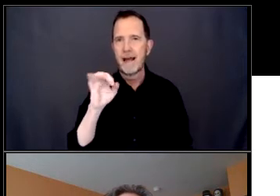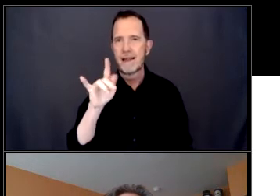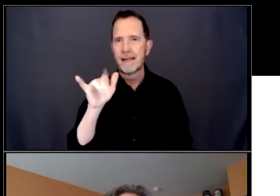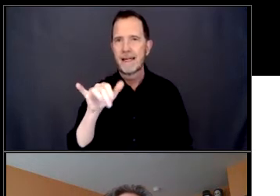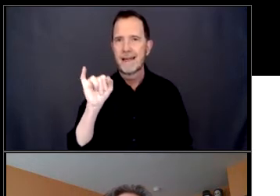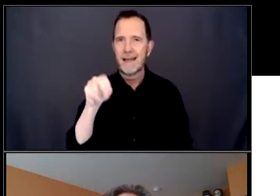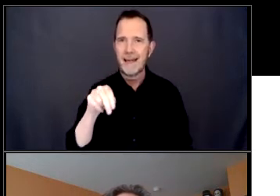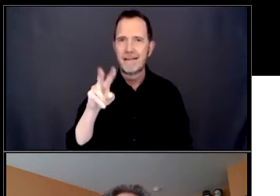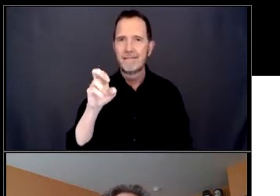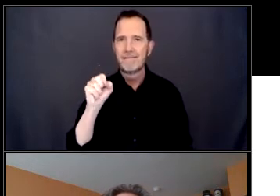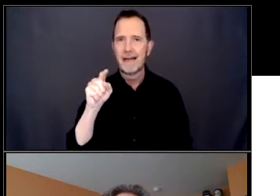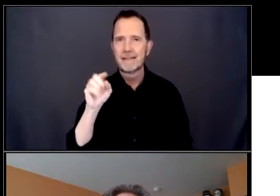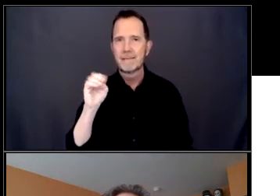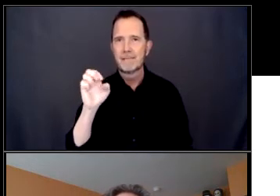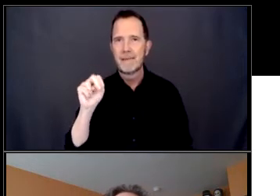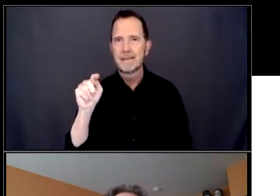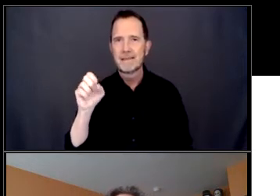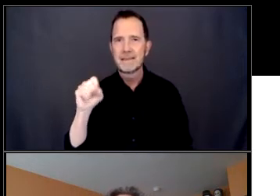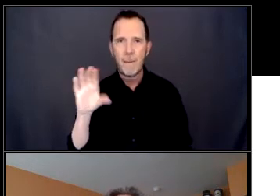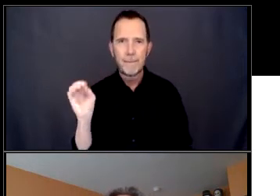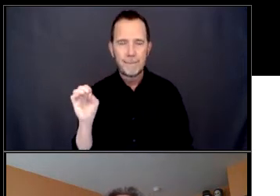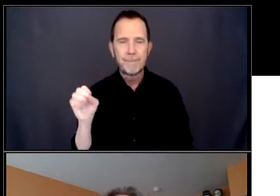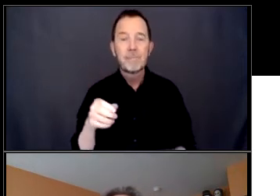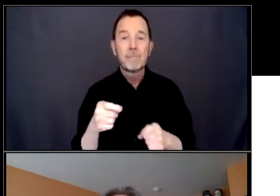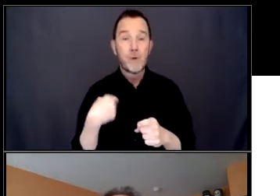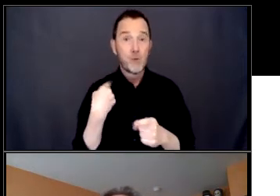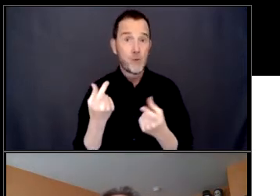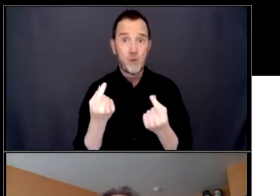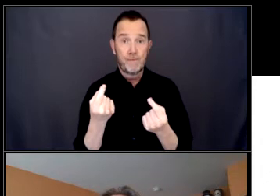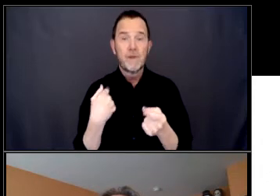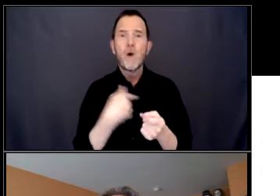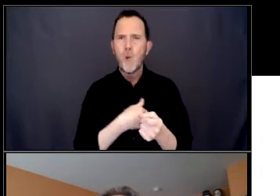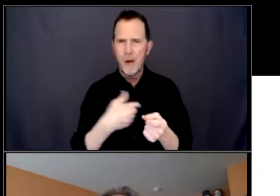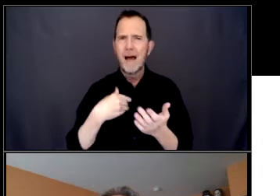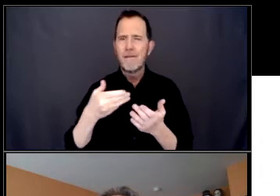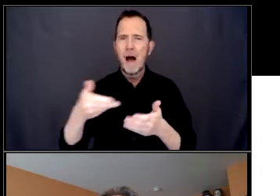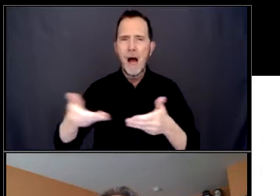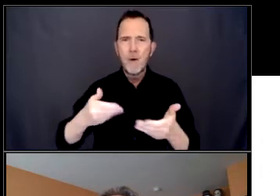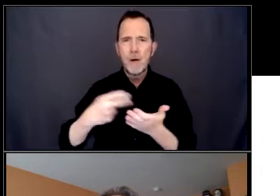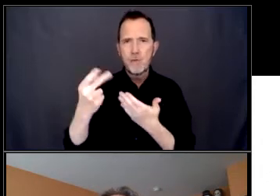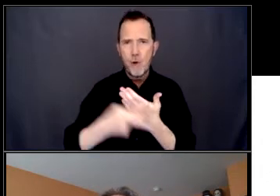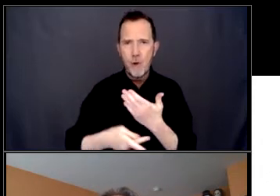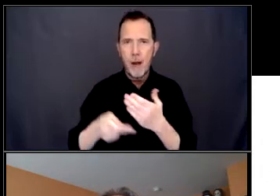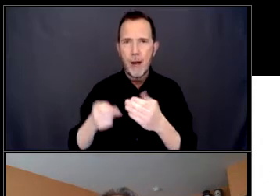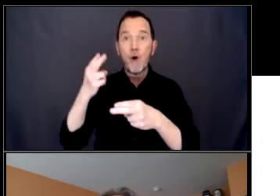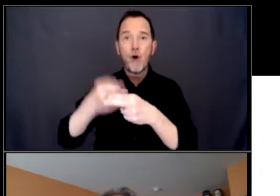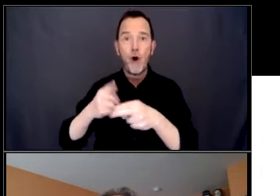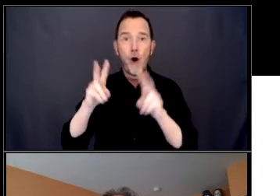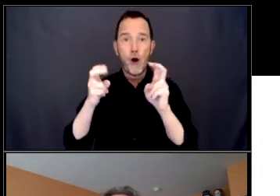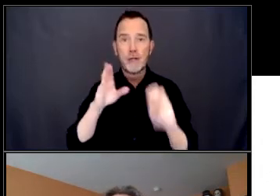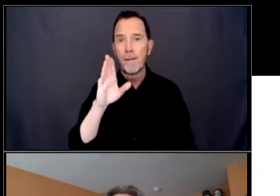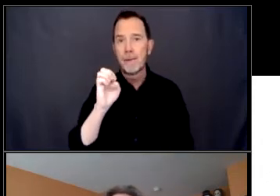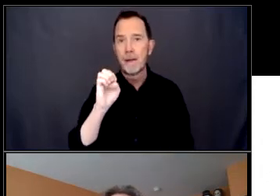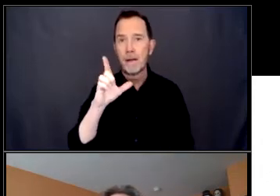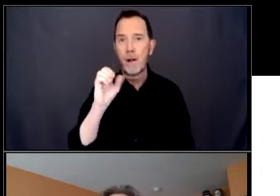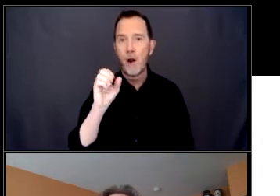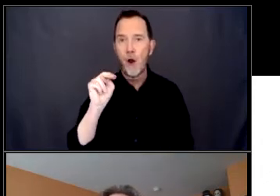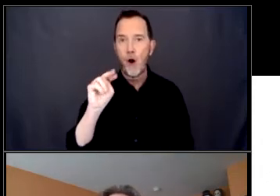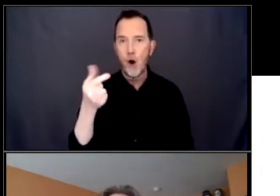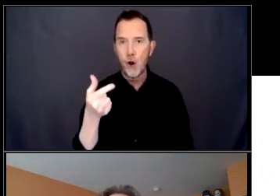Here's what we've done in a nutshell. We have a hiring program we call Belong. And Belong is an inclusive